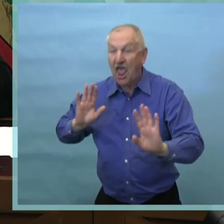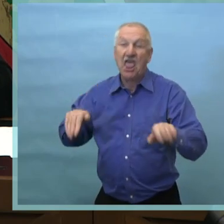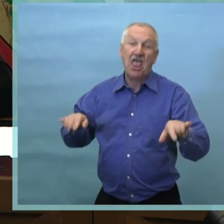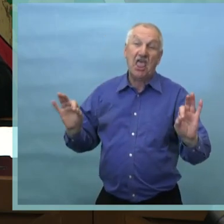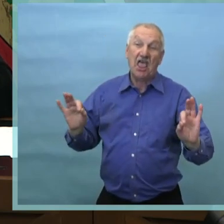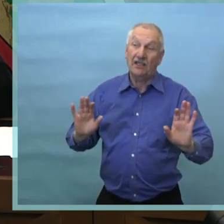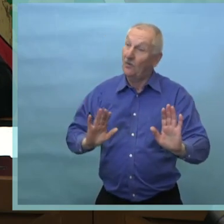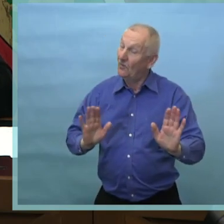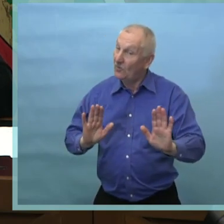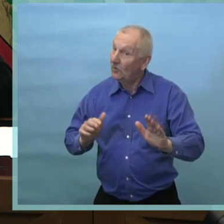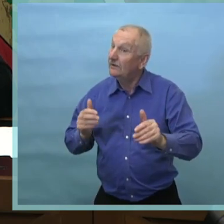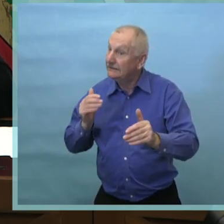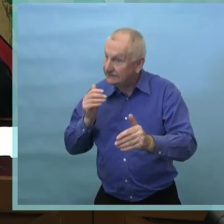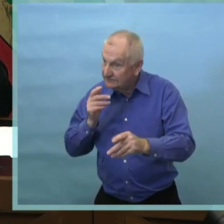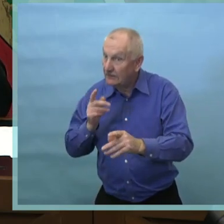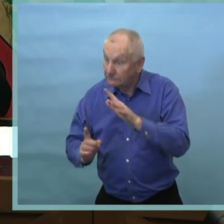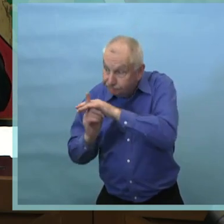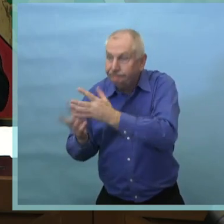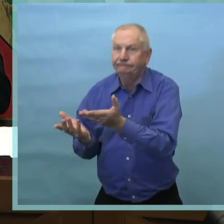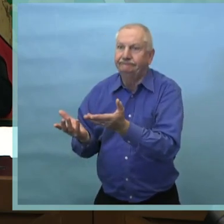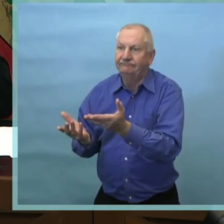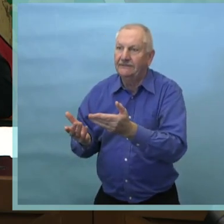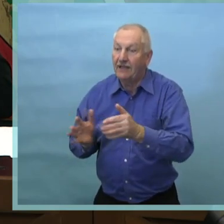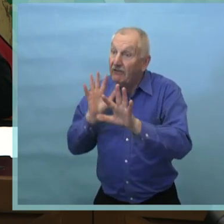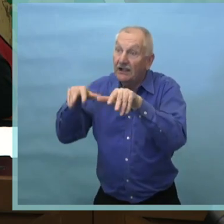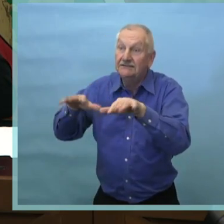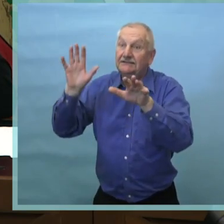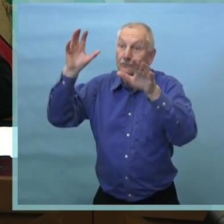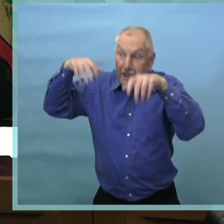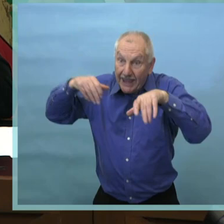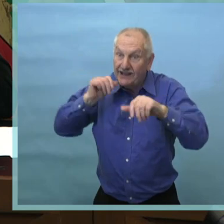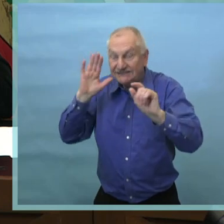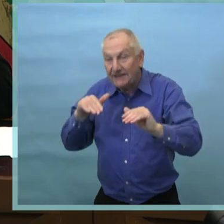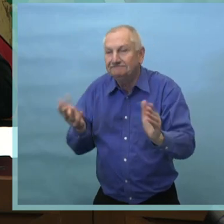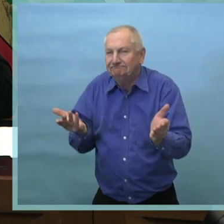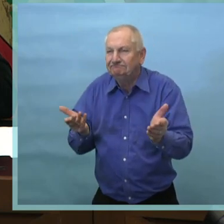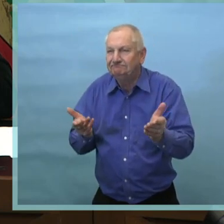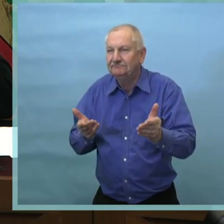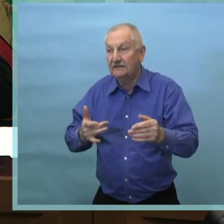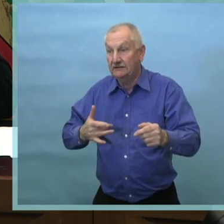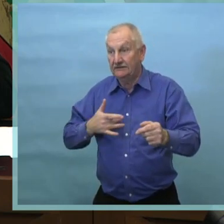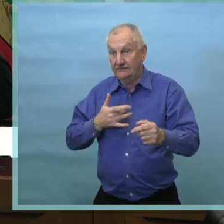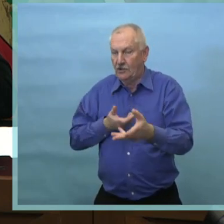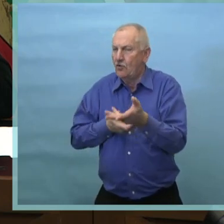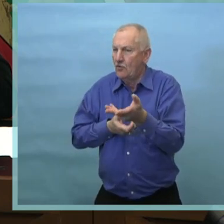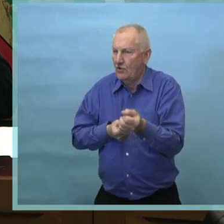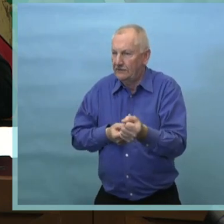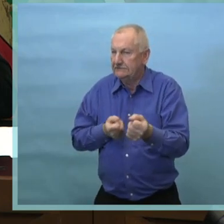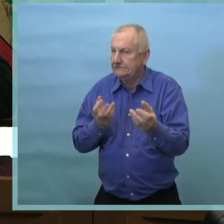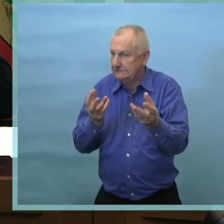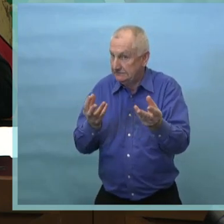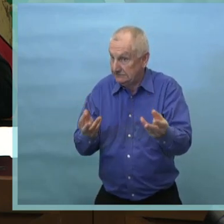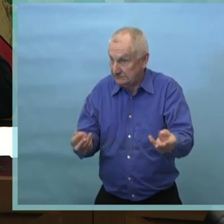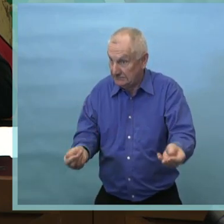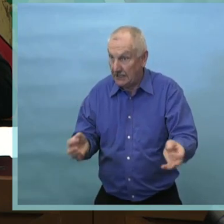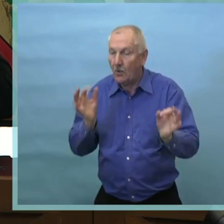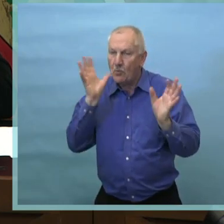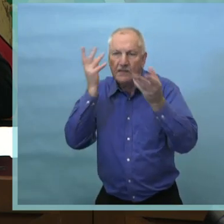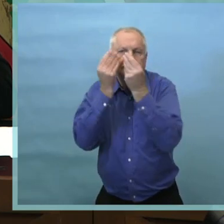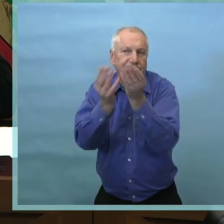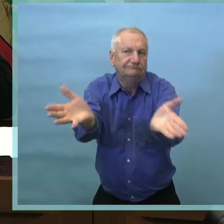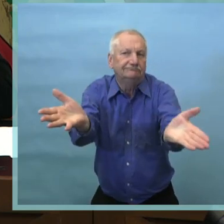get a big weather event. So, you know, certainly we'll let you know when we know that the crest is through, and once the